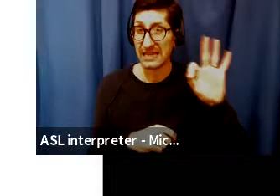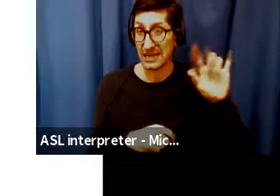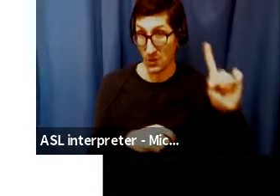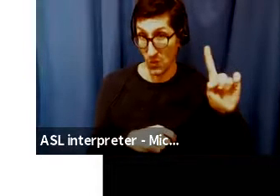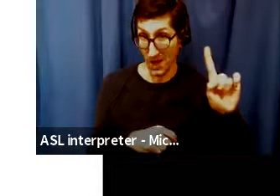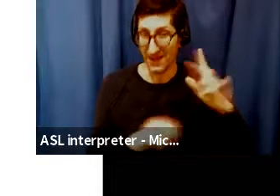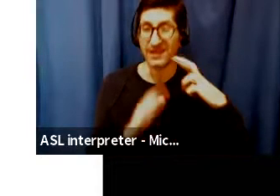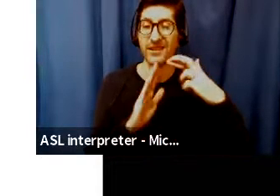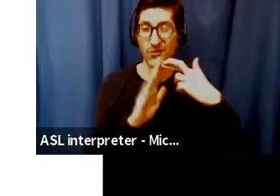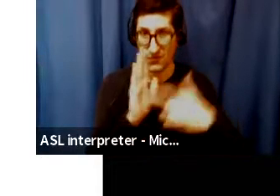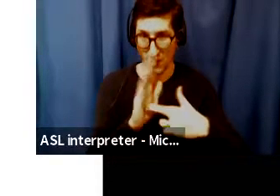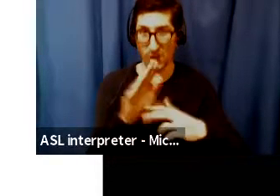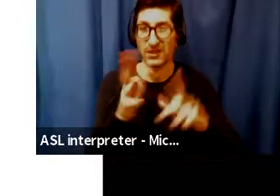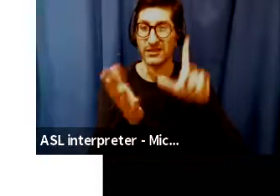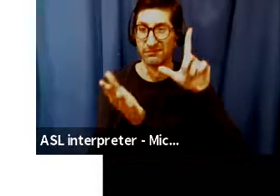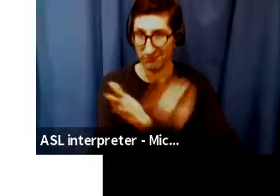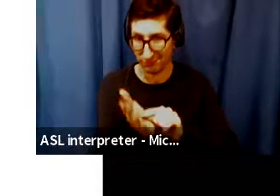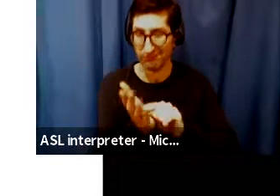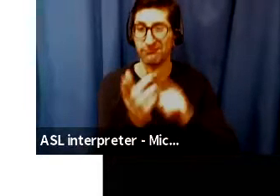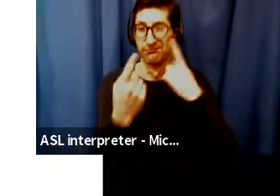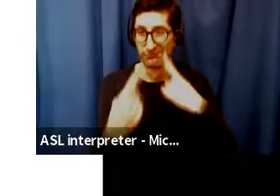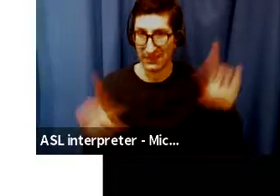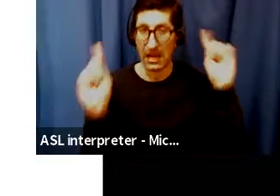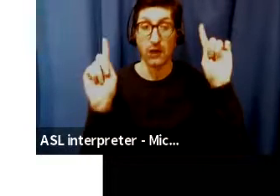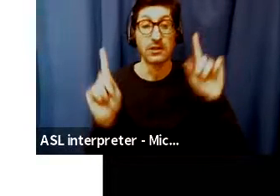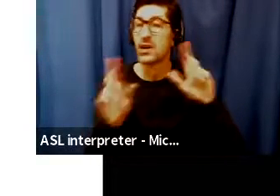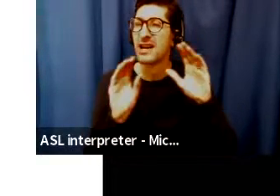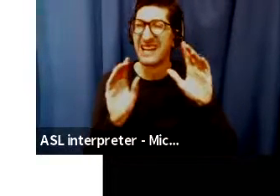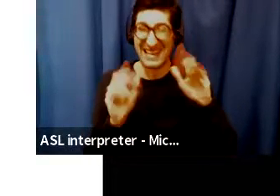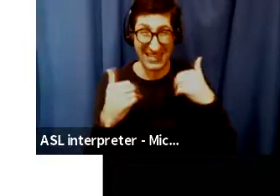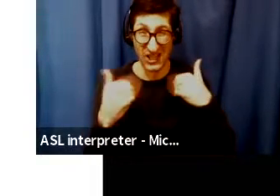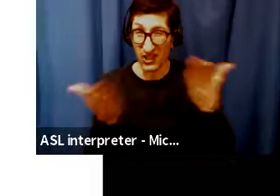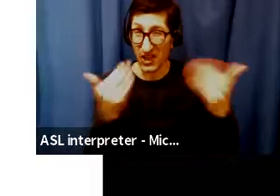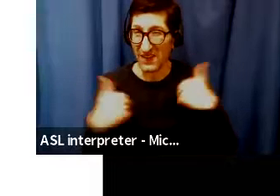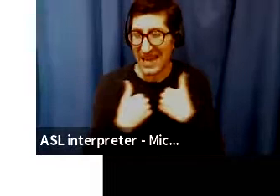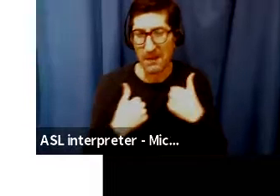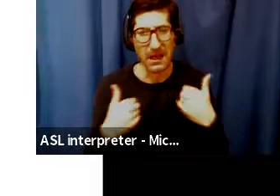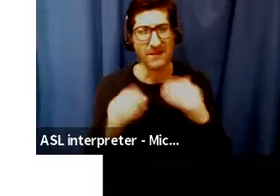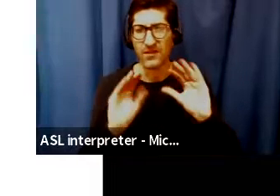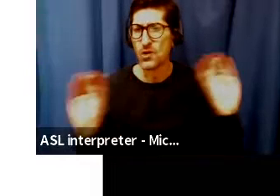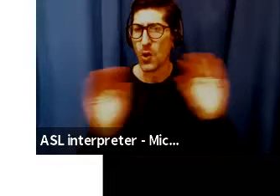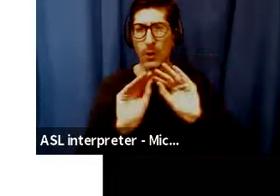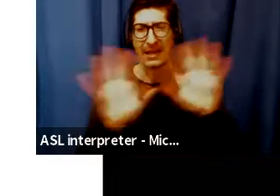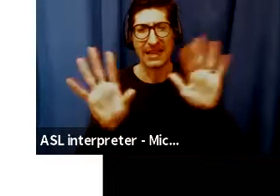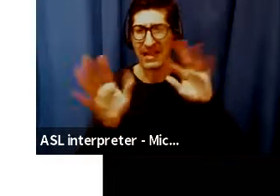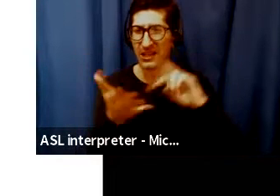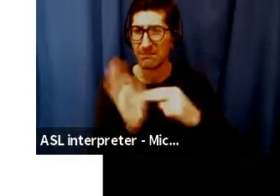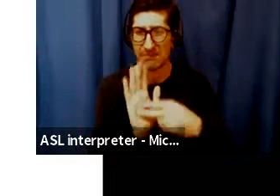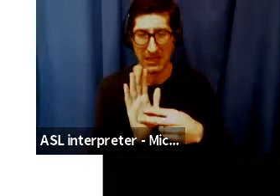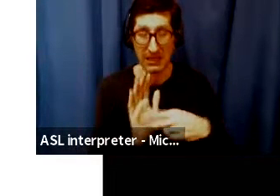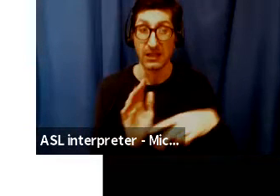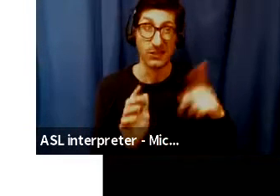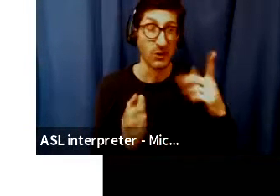regulations came out, there was no real definition of service animal. And so people were saying that there's snakes and